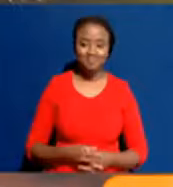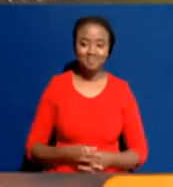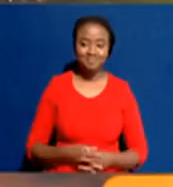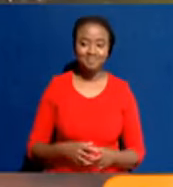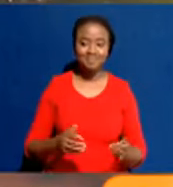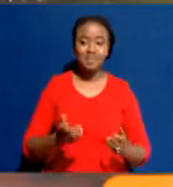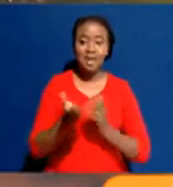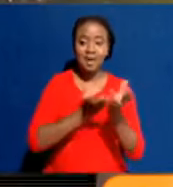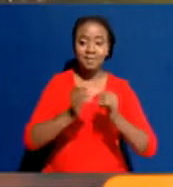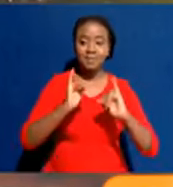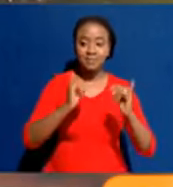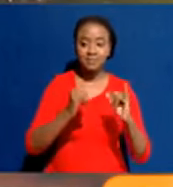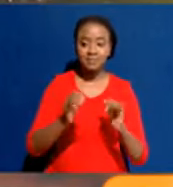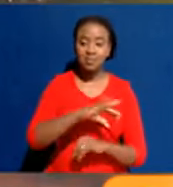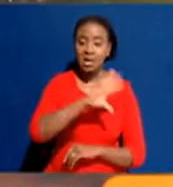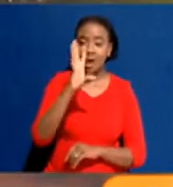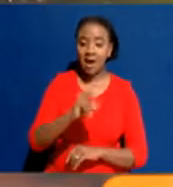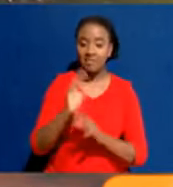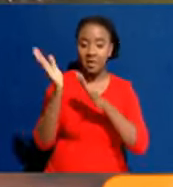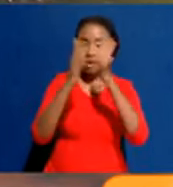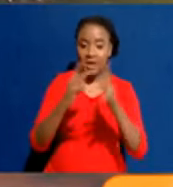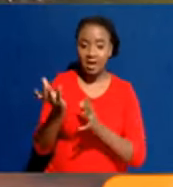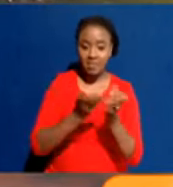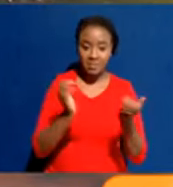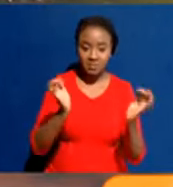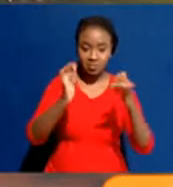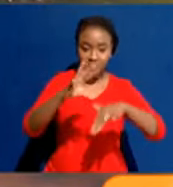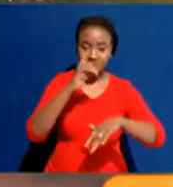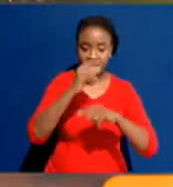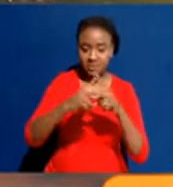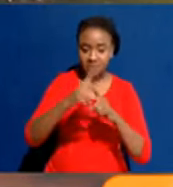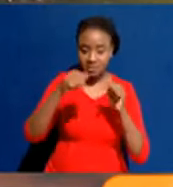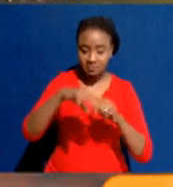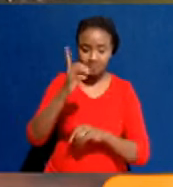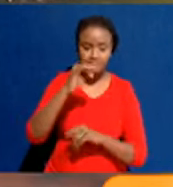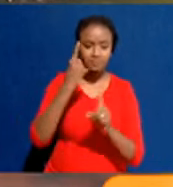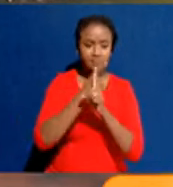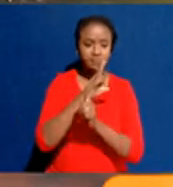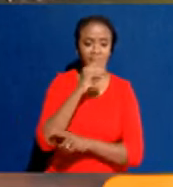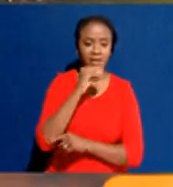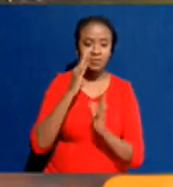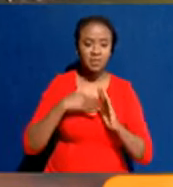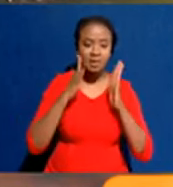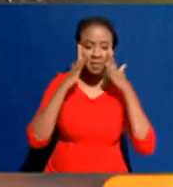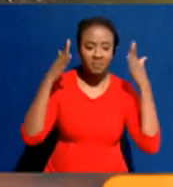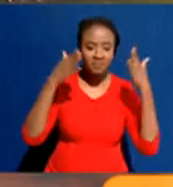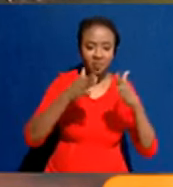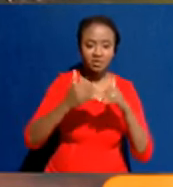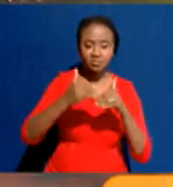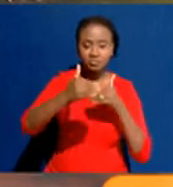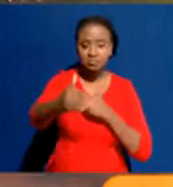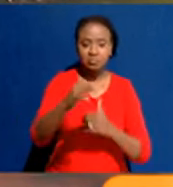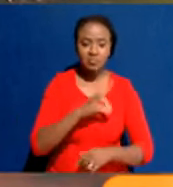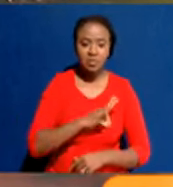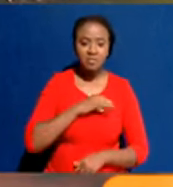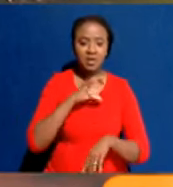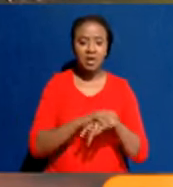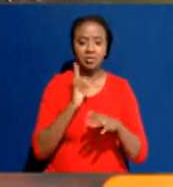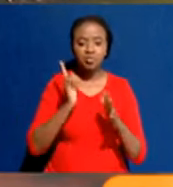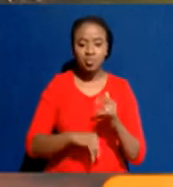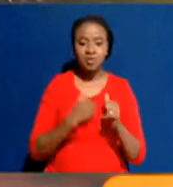and the Africa Climate Business Forum finally kicked off in Nairobi, with speakers focusing on long-term benefits of sustainability